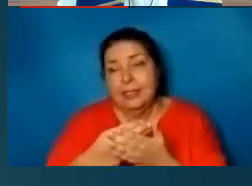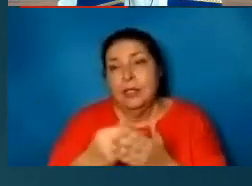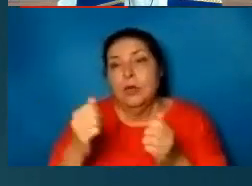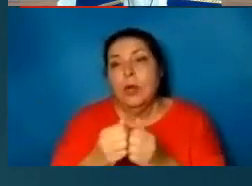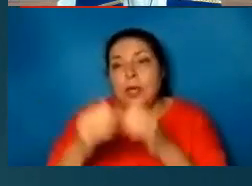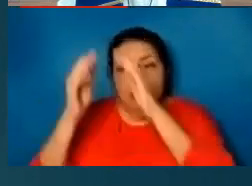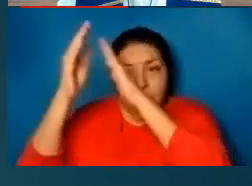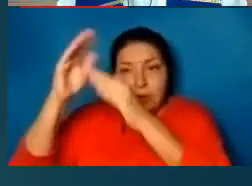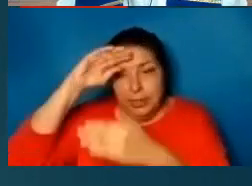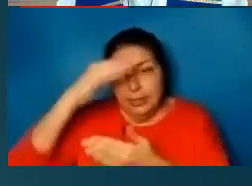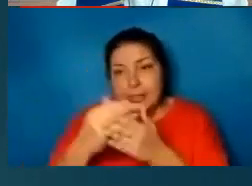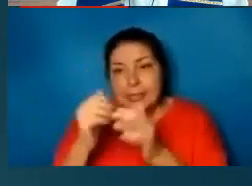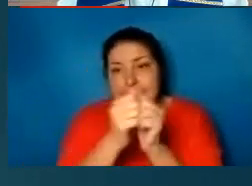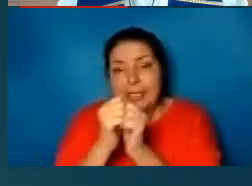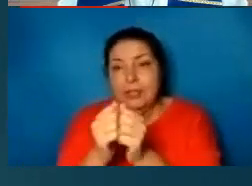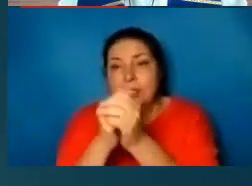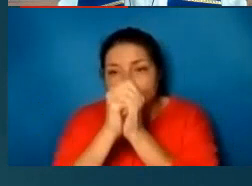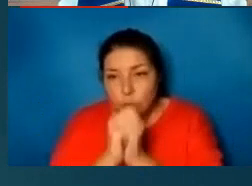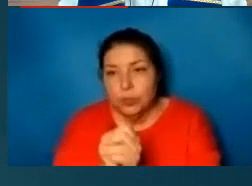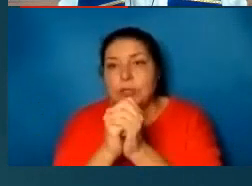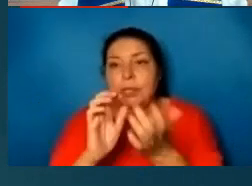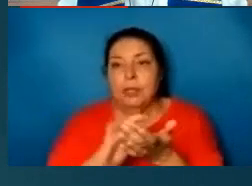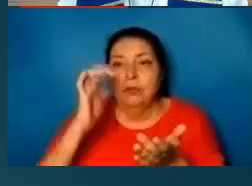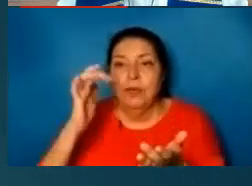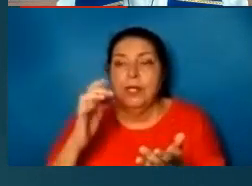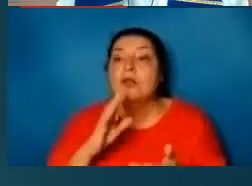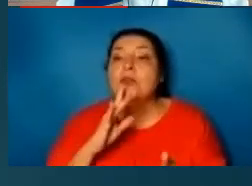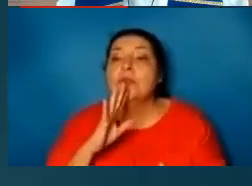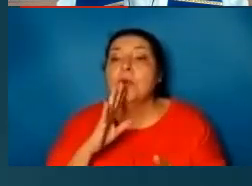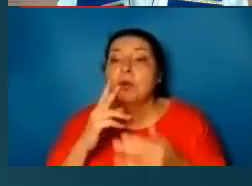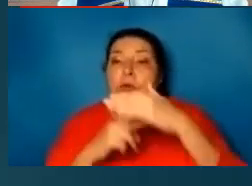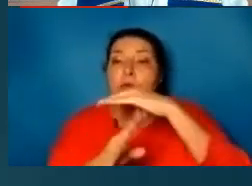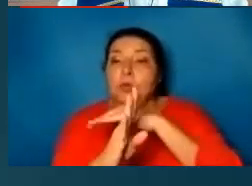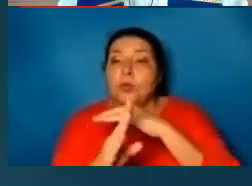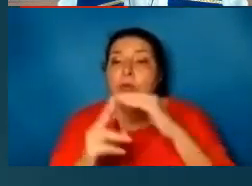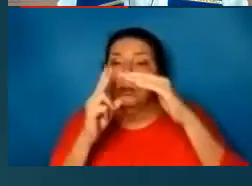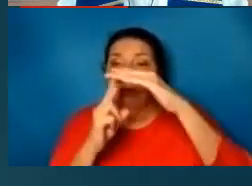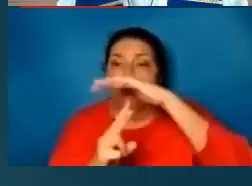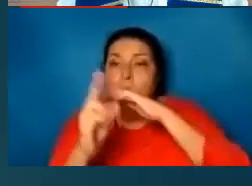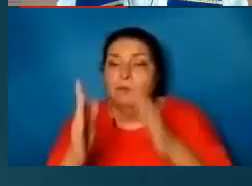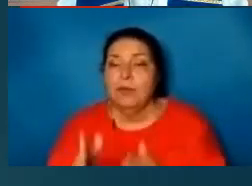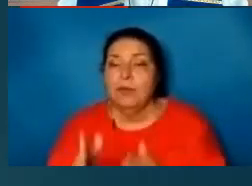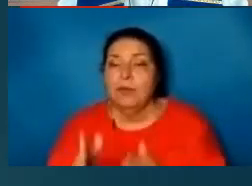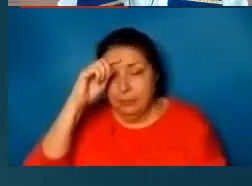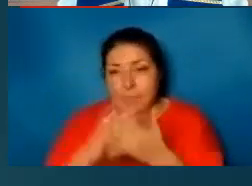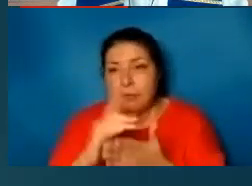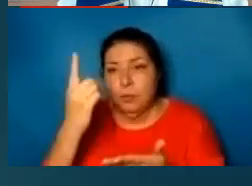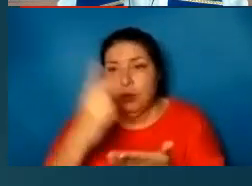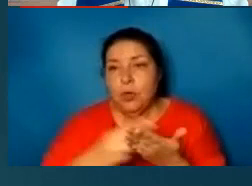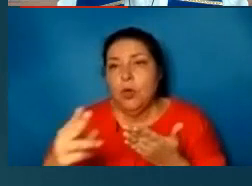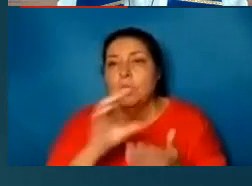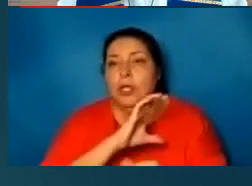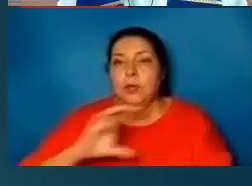the Father and the Son together is worship and glorified, who spoke by the prophets. And I believe in one holy Christian and